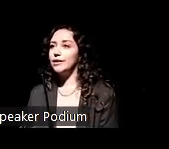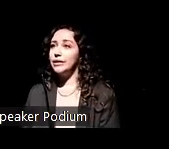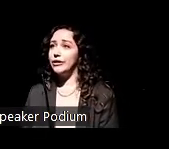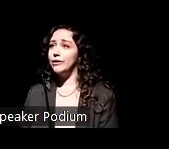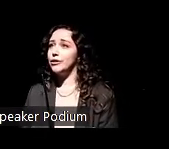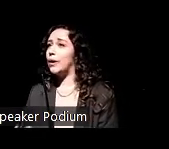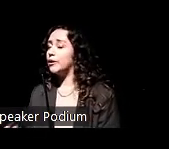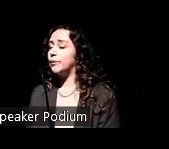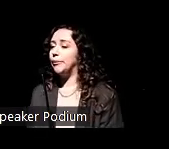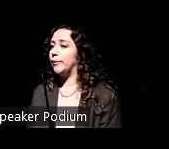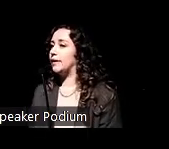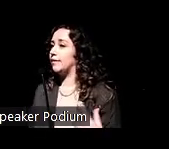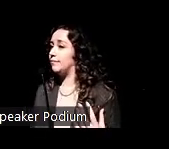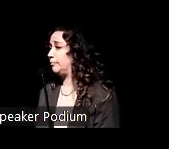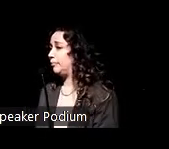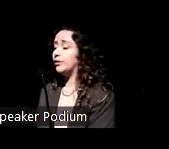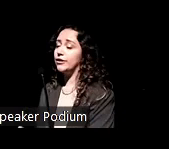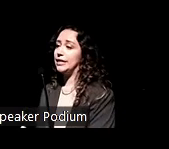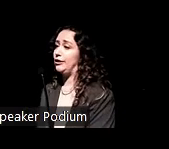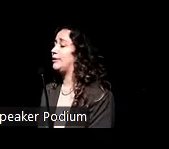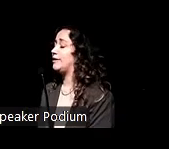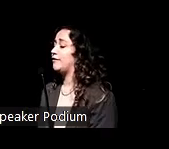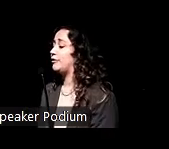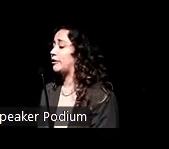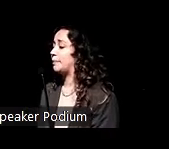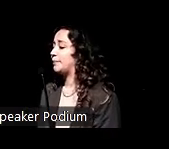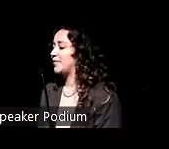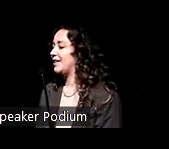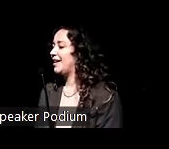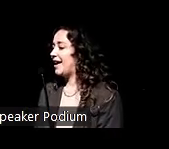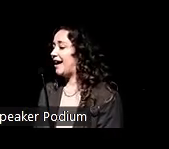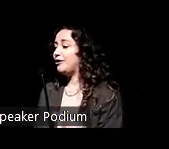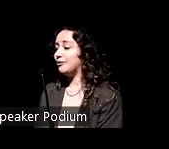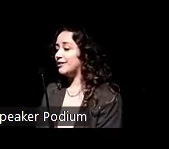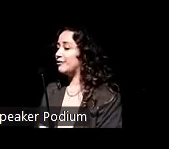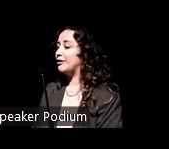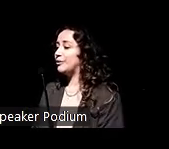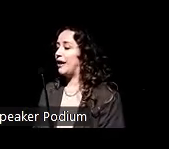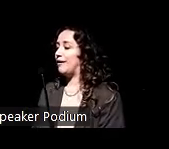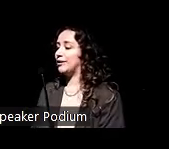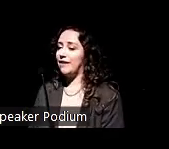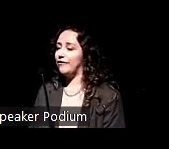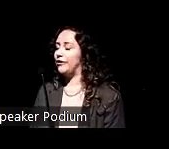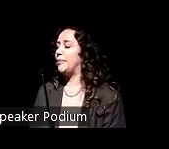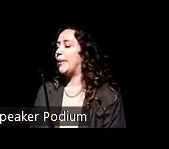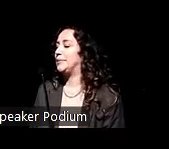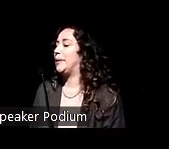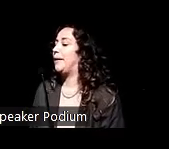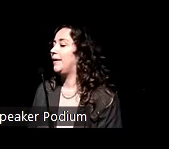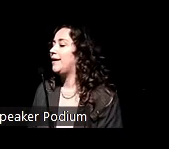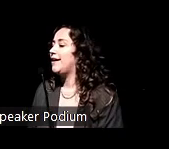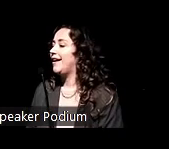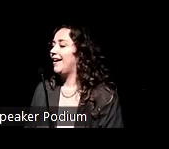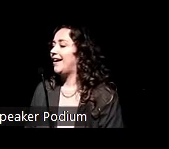this material so other people and builders can use it in the future. Houston reuse warehouse, we have a few in the Bay as